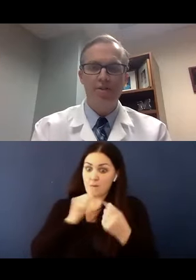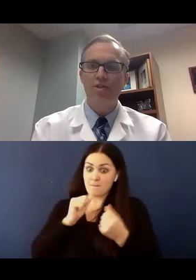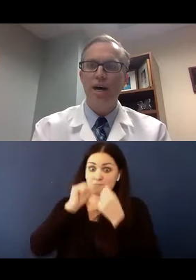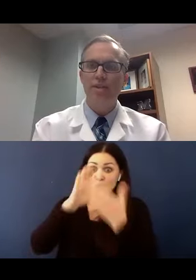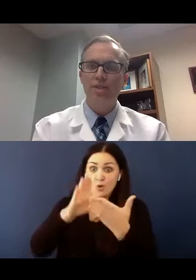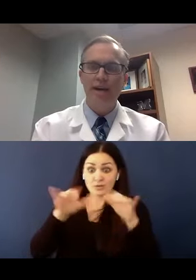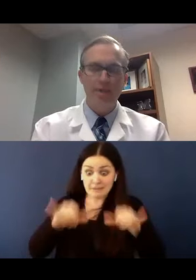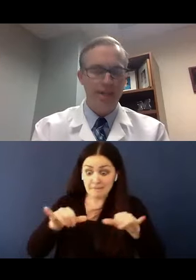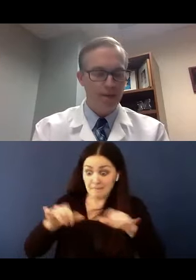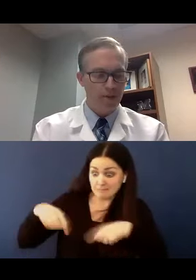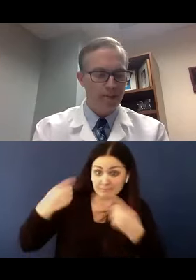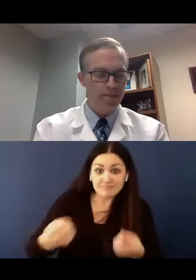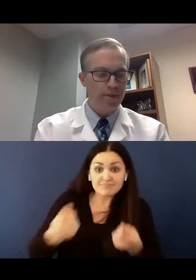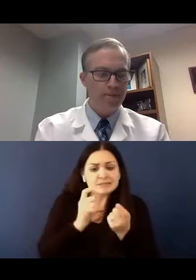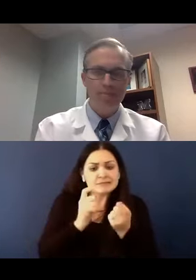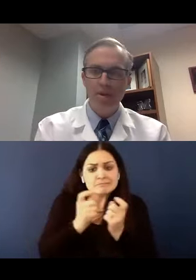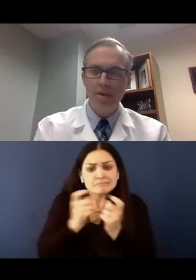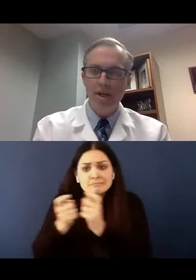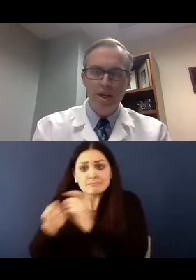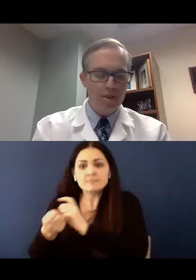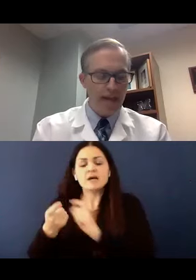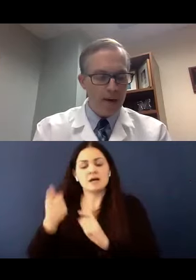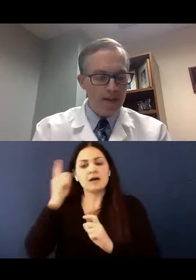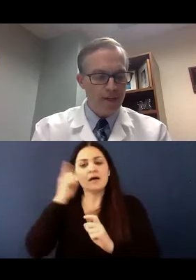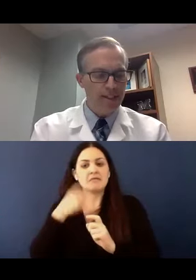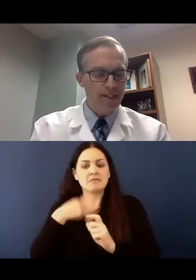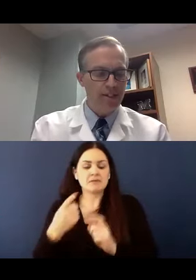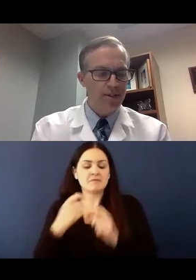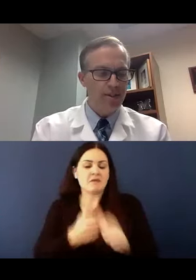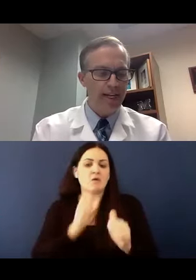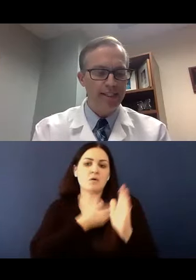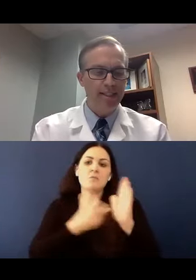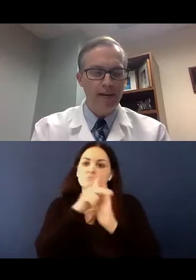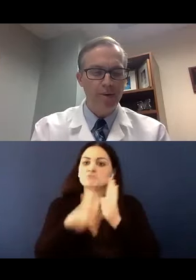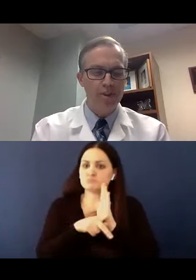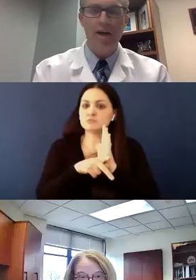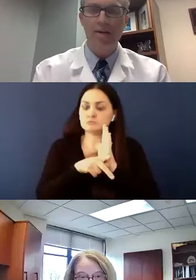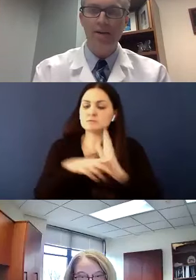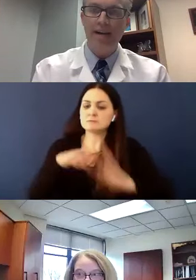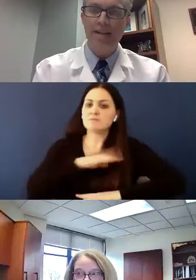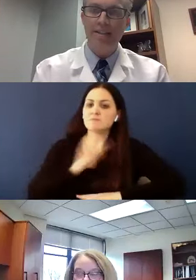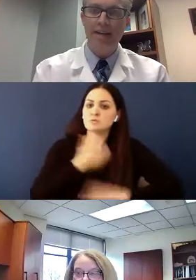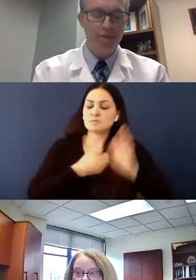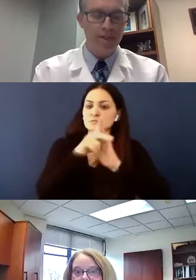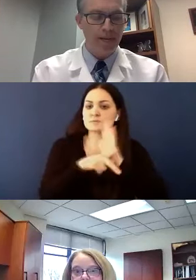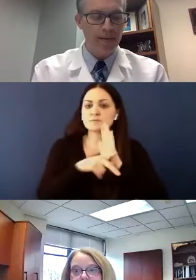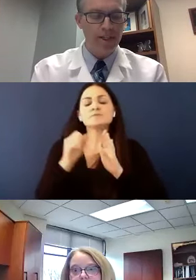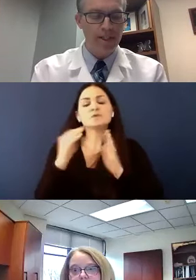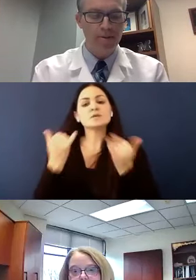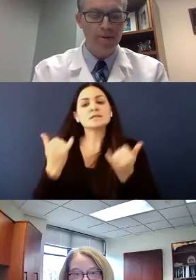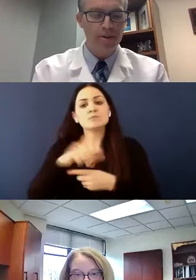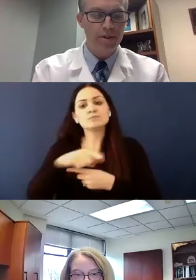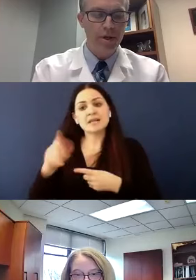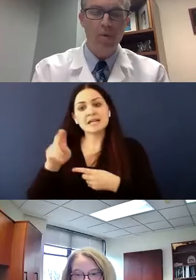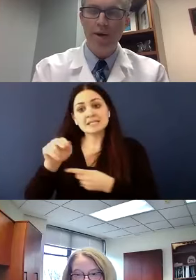to serve us well as we try to adhere with our principles. So now I'll transition to Nancy May, who will talk about our next steps with this micro